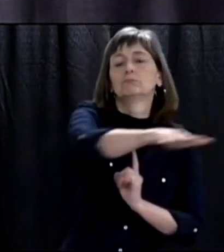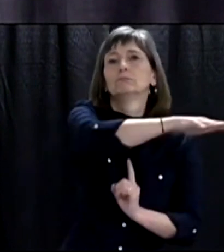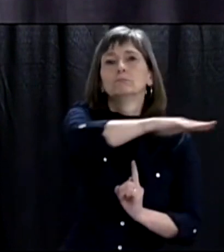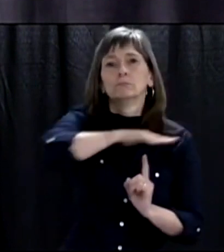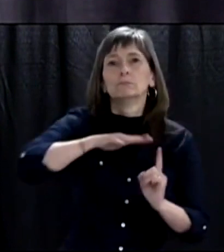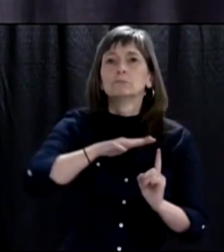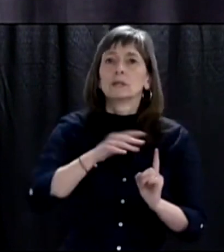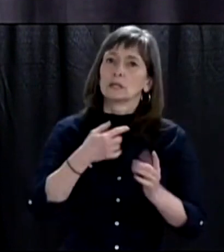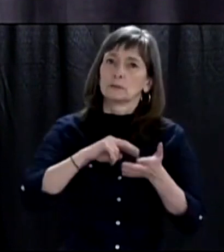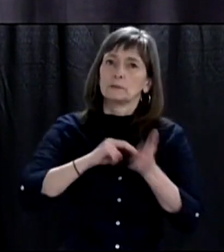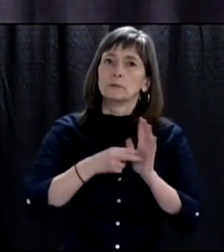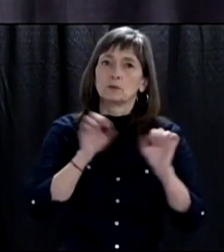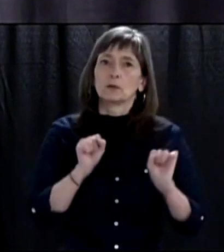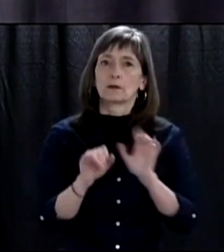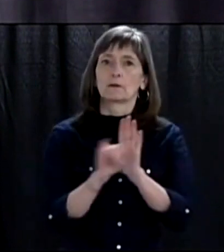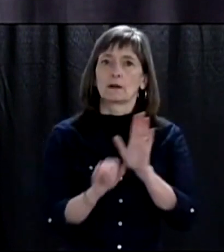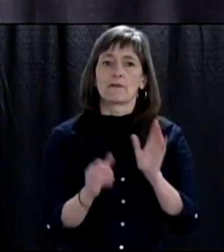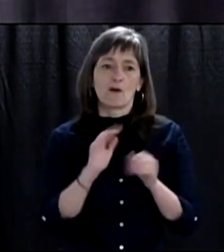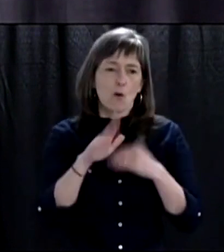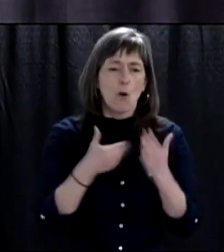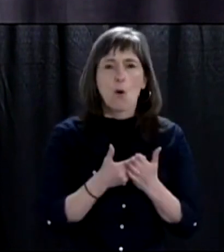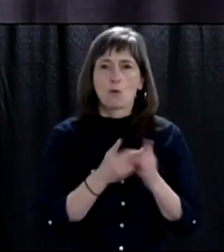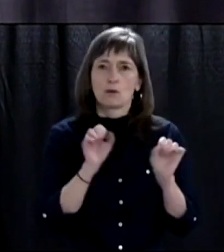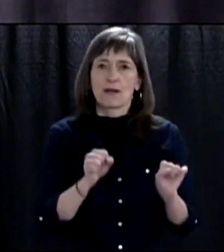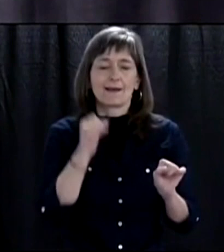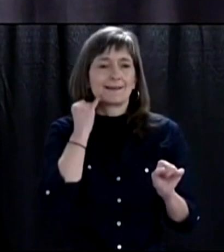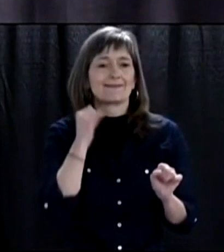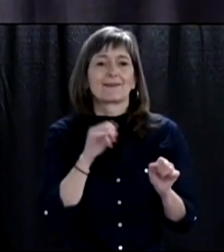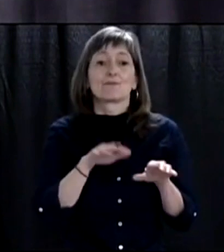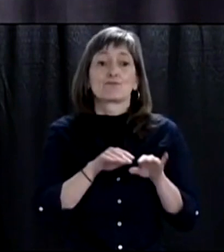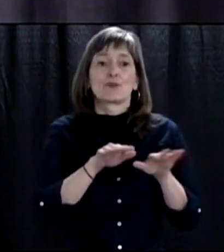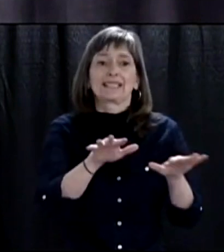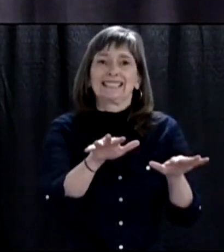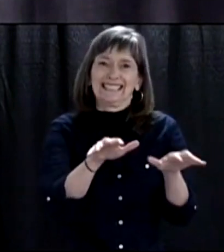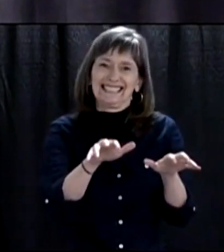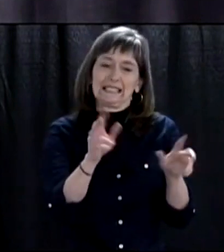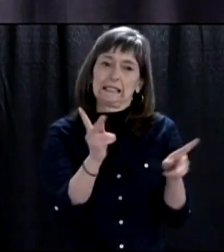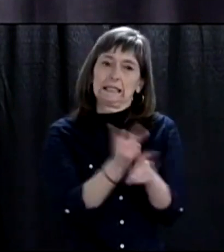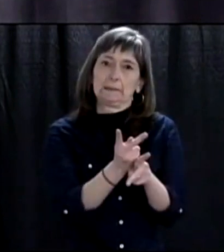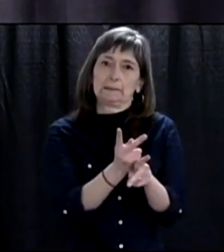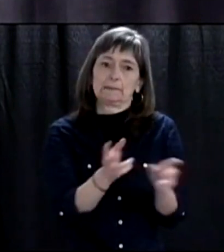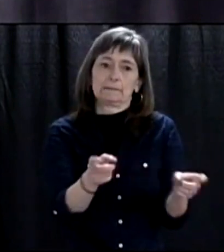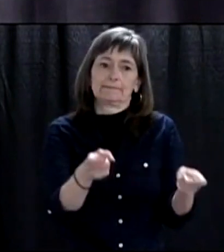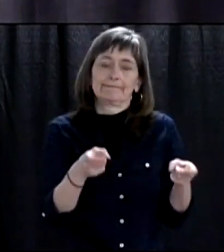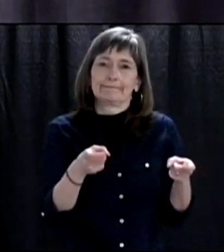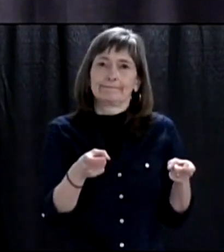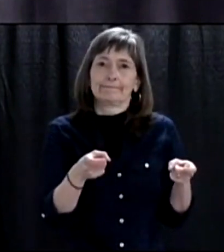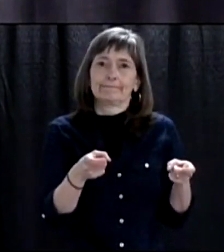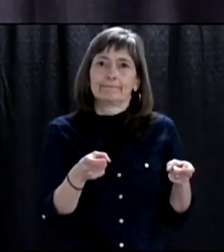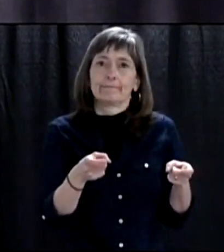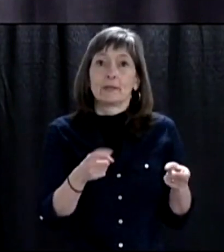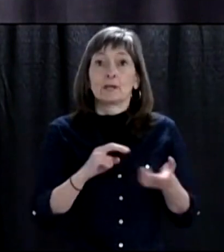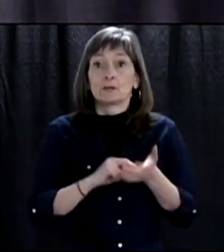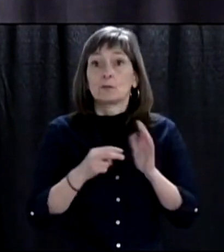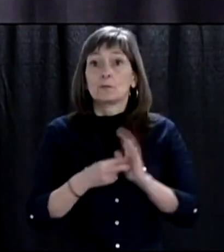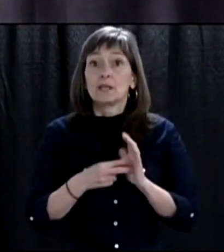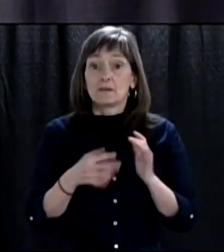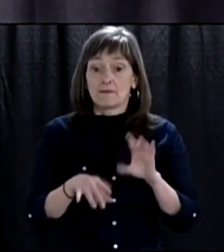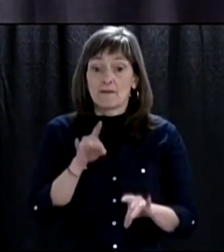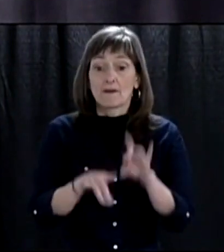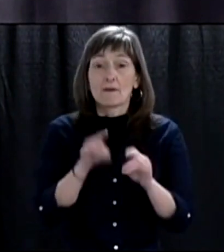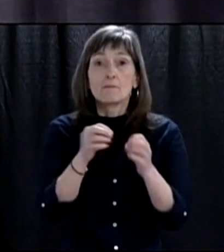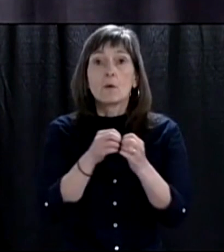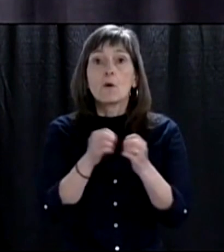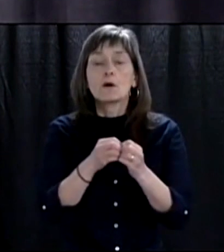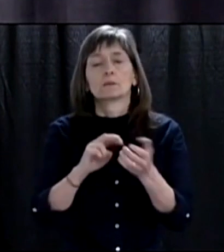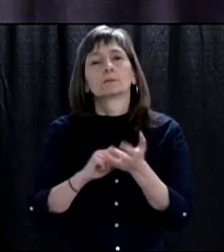cases as we can, and to help curtail the spread. So the fact that we are finding more cases right now is an indication that public health is